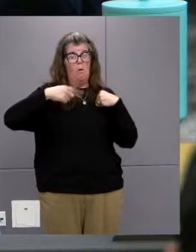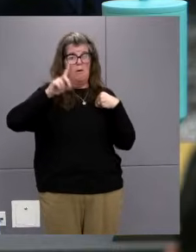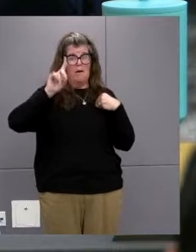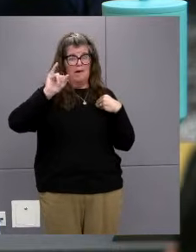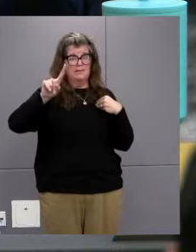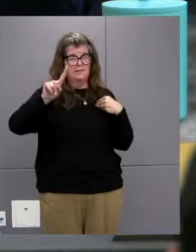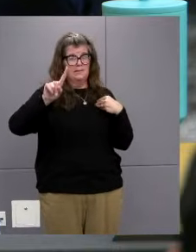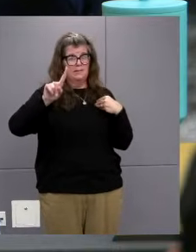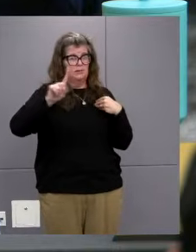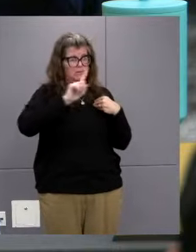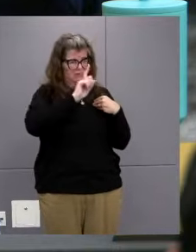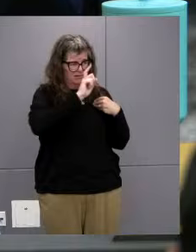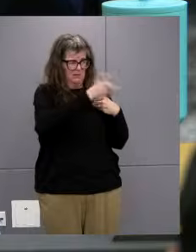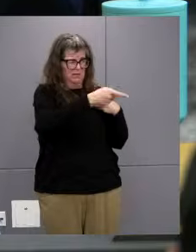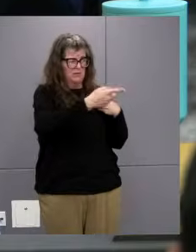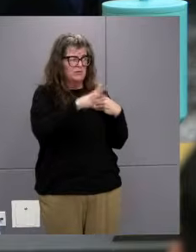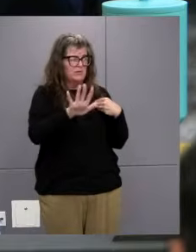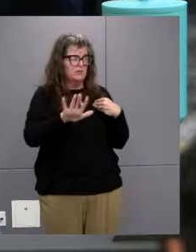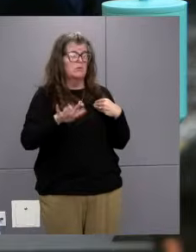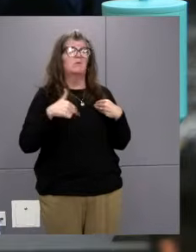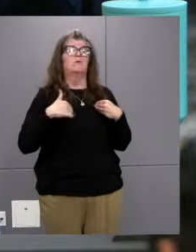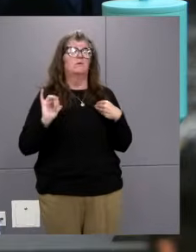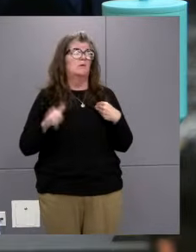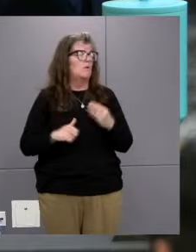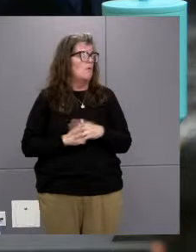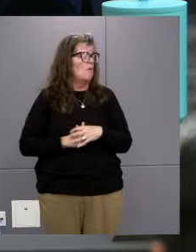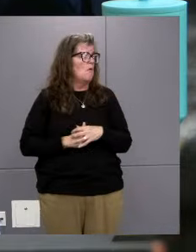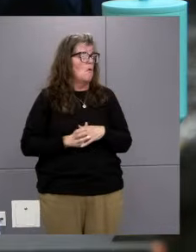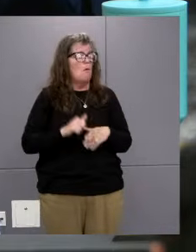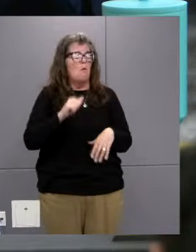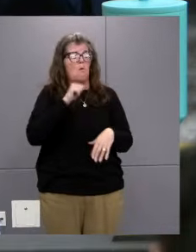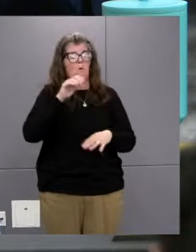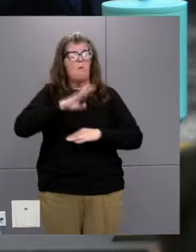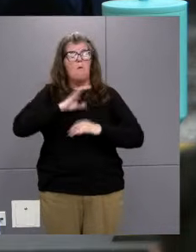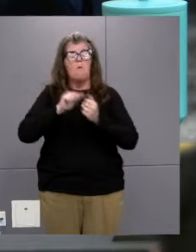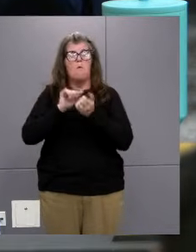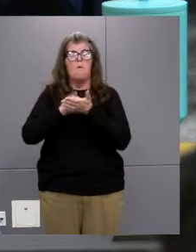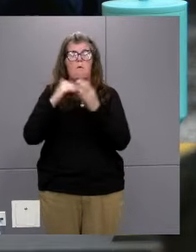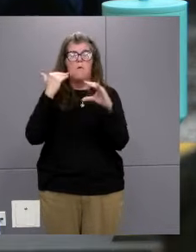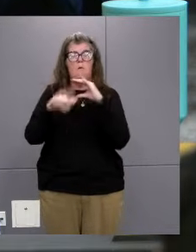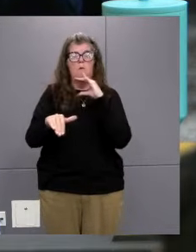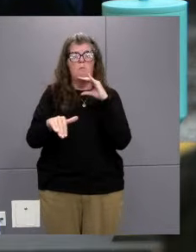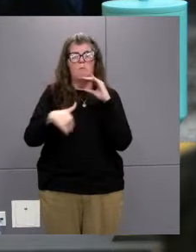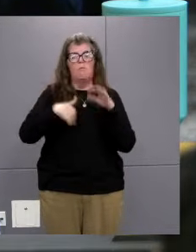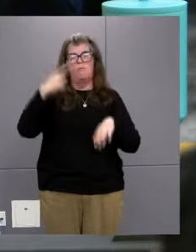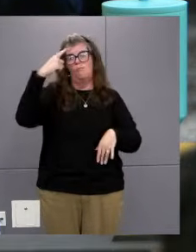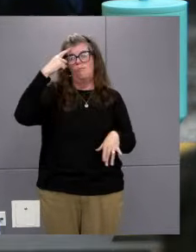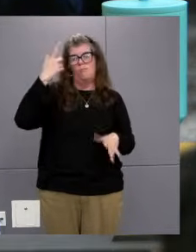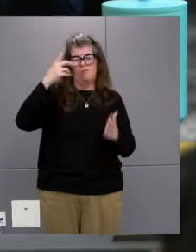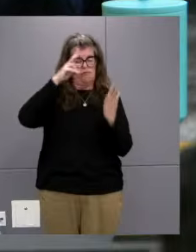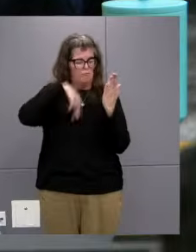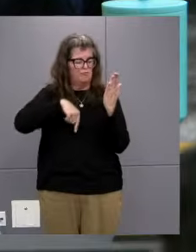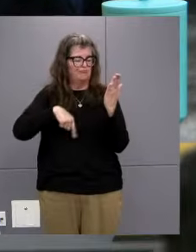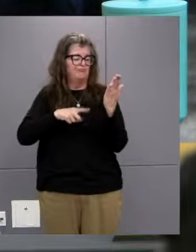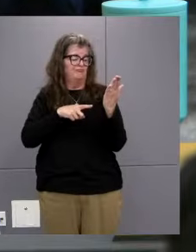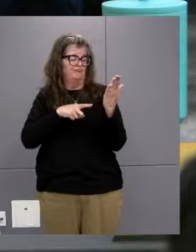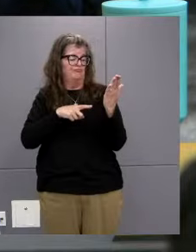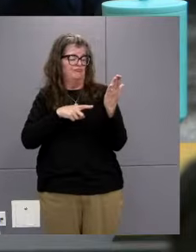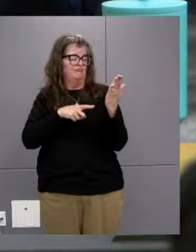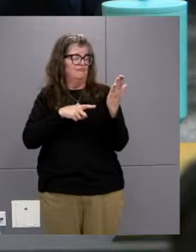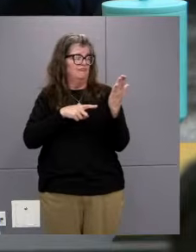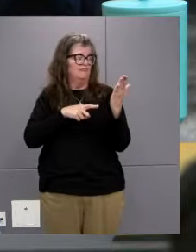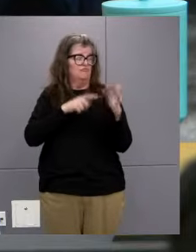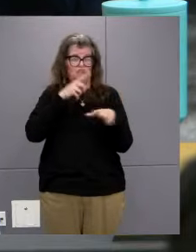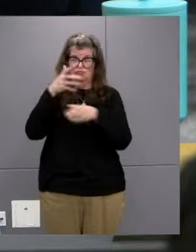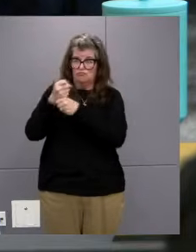Anyways, yeah, I just was not happy with this whatsoever, and it just makes me think maybe just because somebody doesn't trust